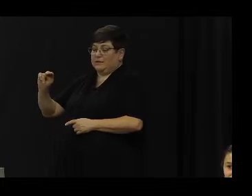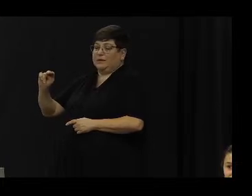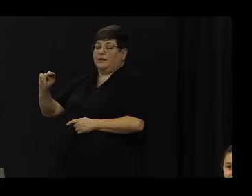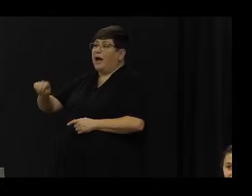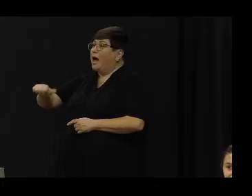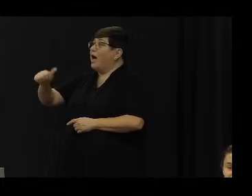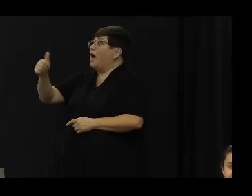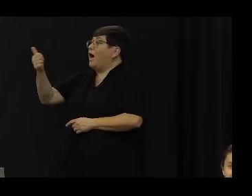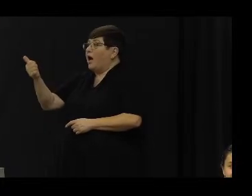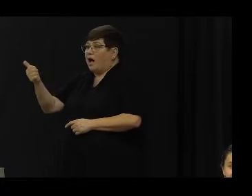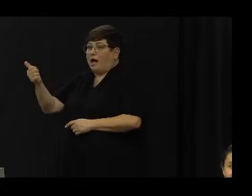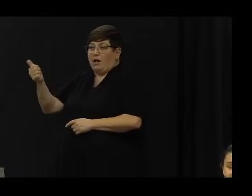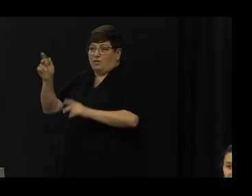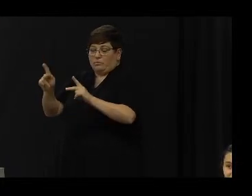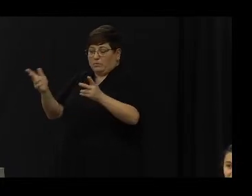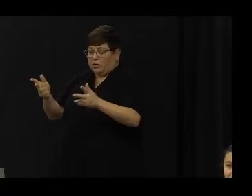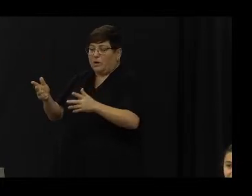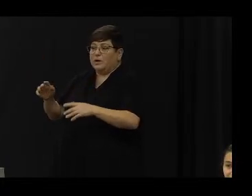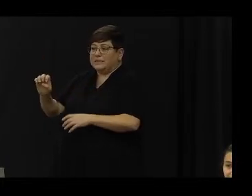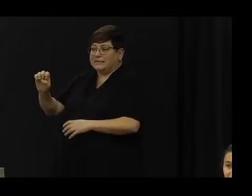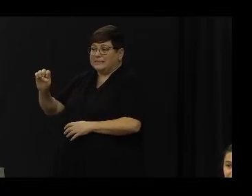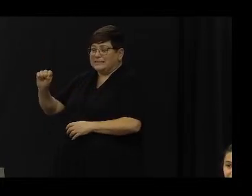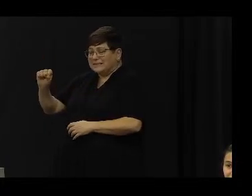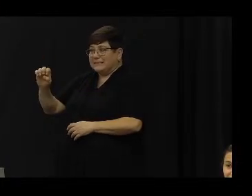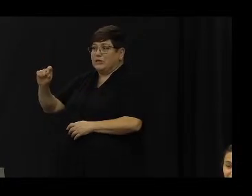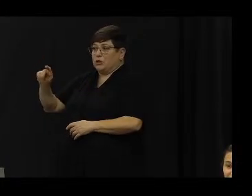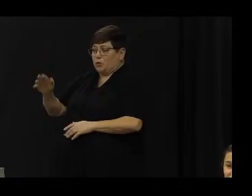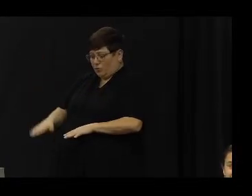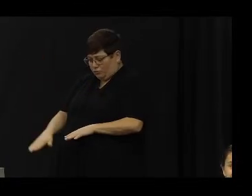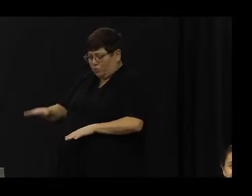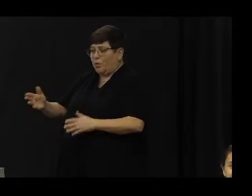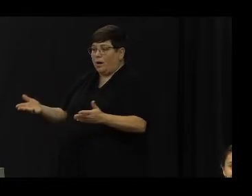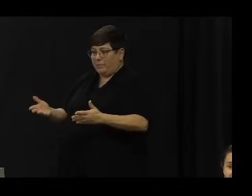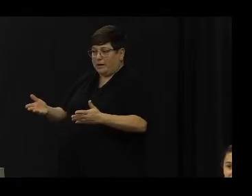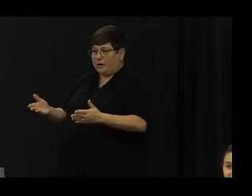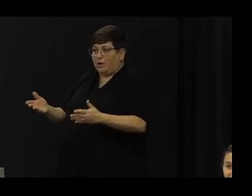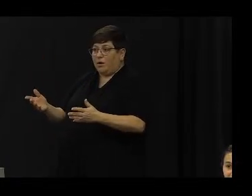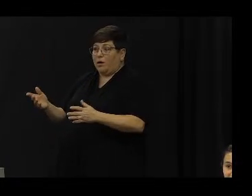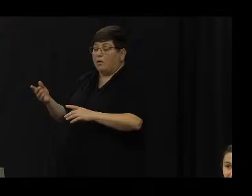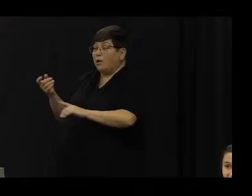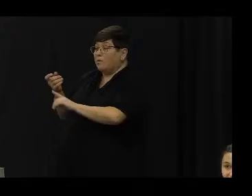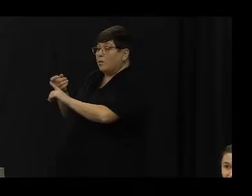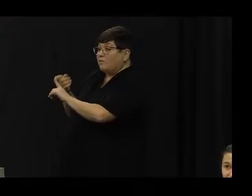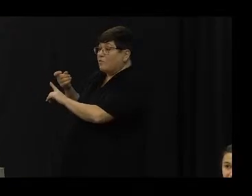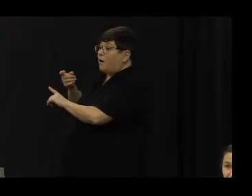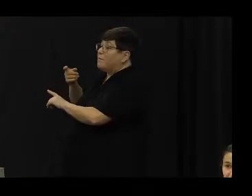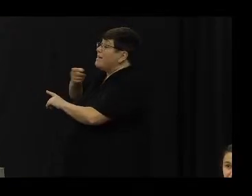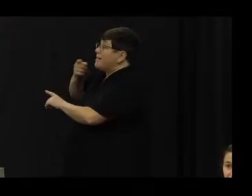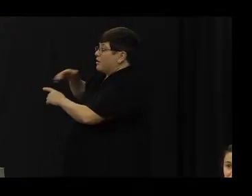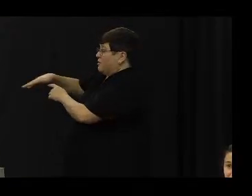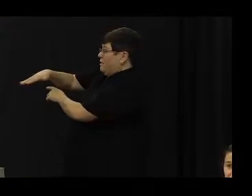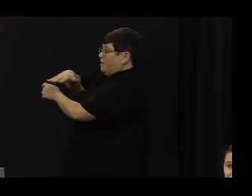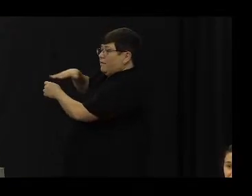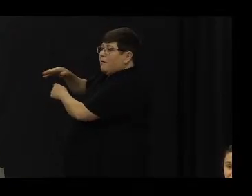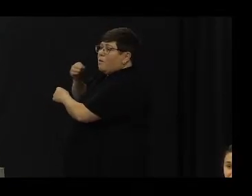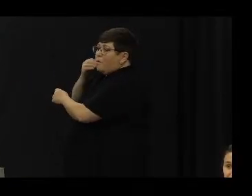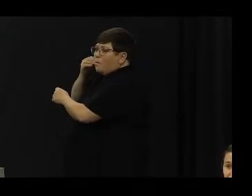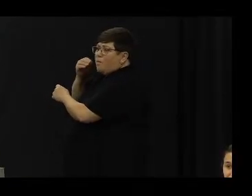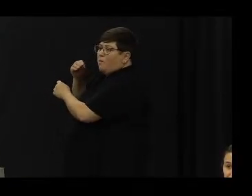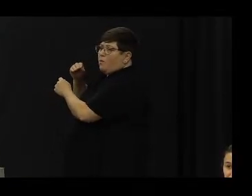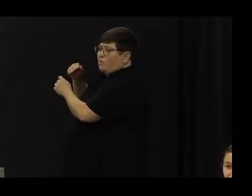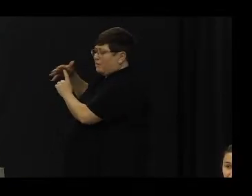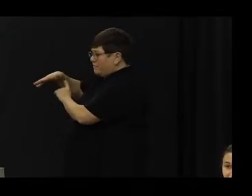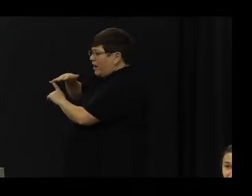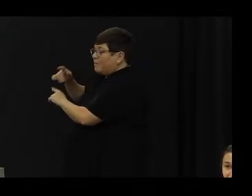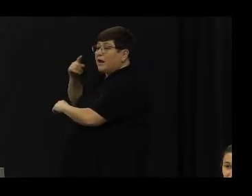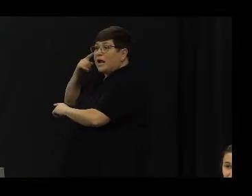and others who were here when CQ was here, because CQ came from a hearing environment, and he truly thought that when he